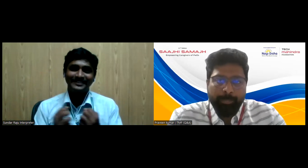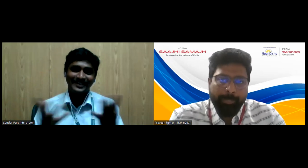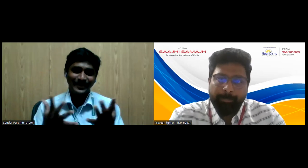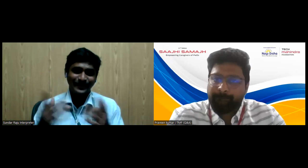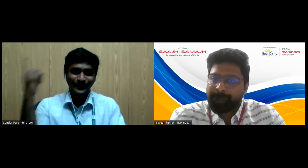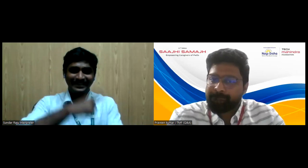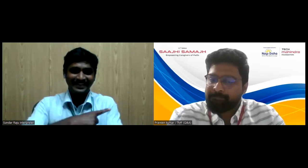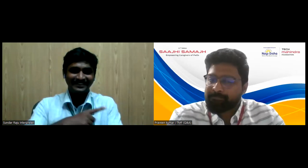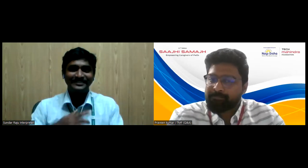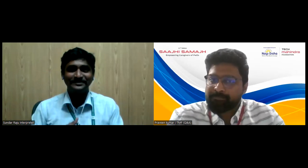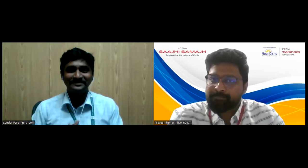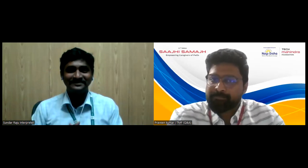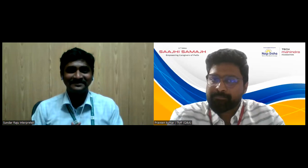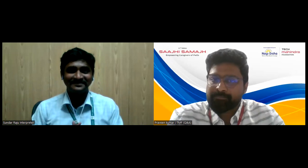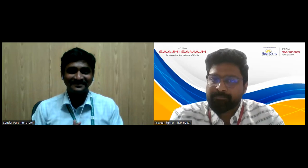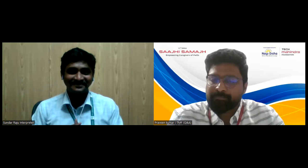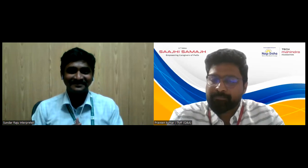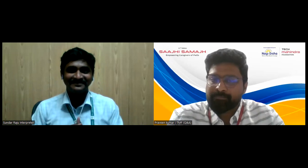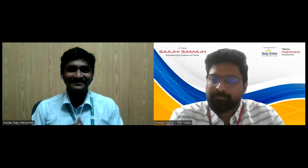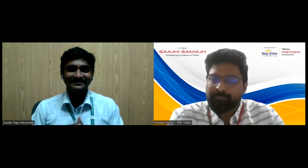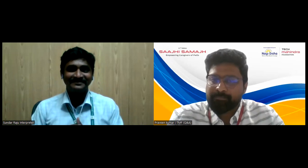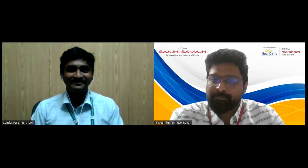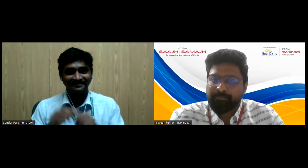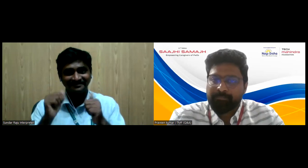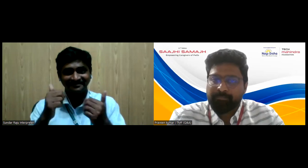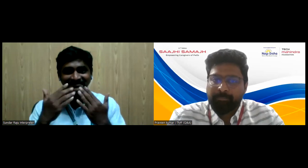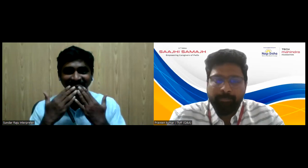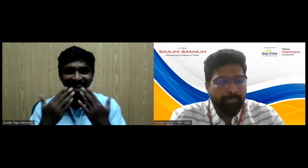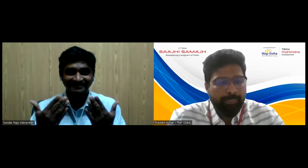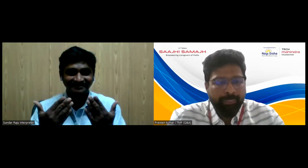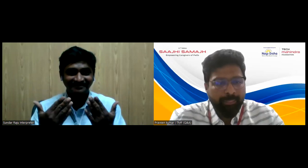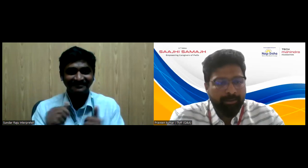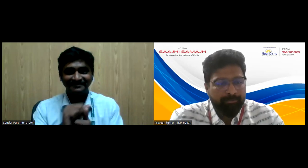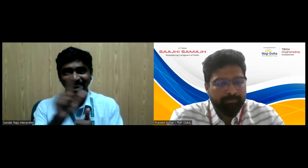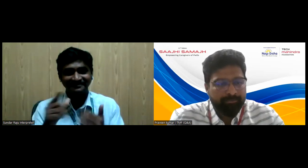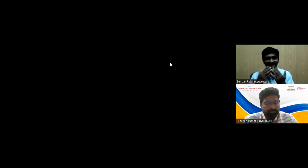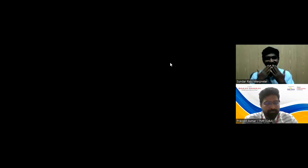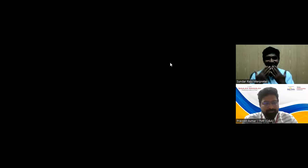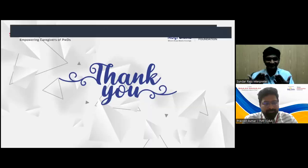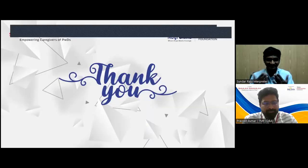Thank you so much. Sabhi ko thank you so much.